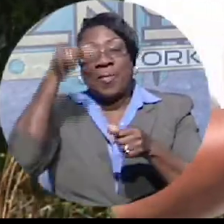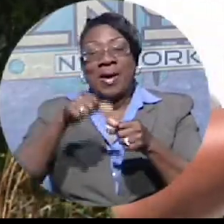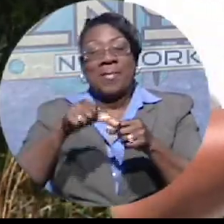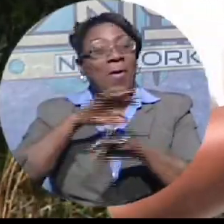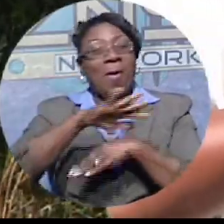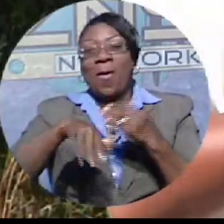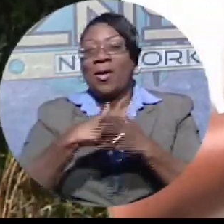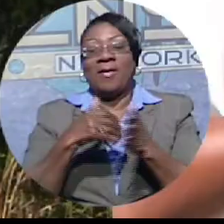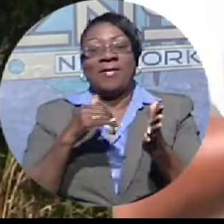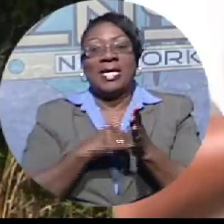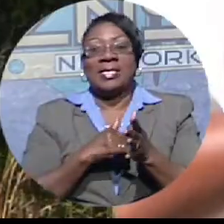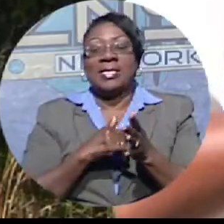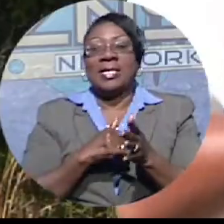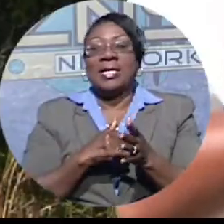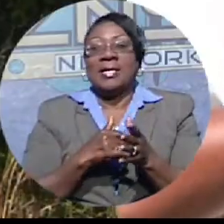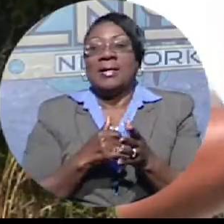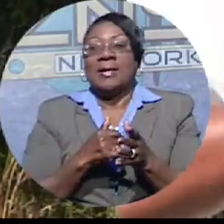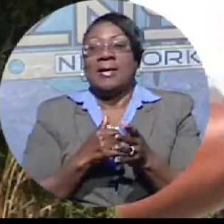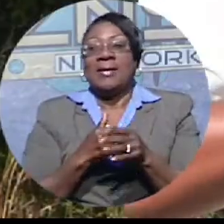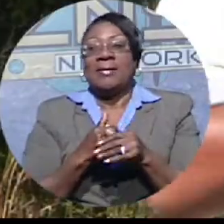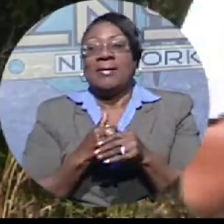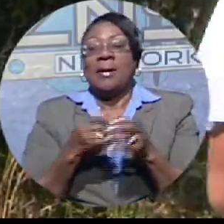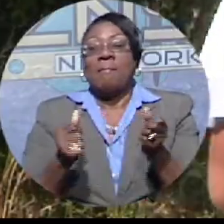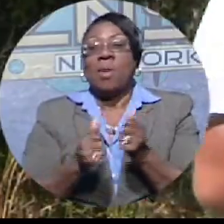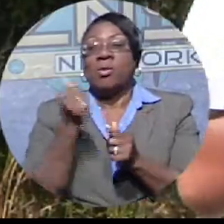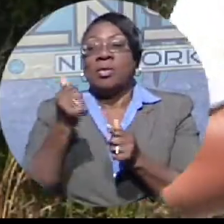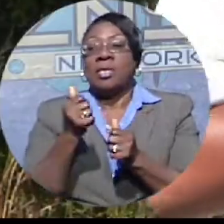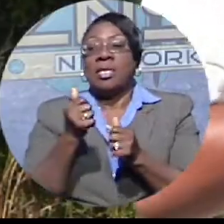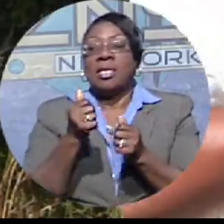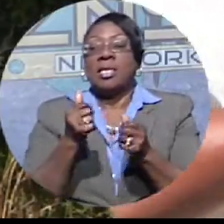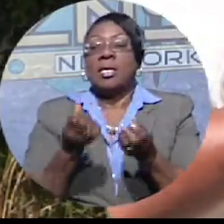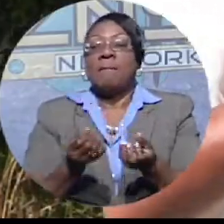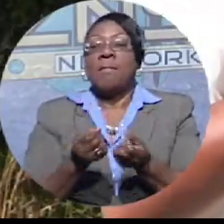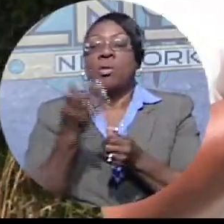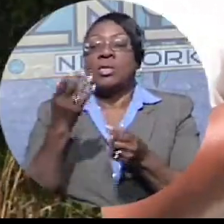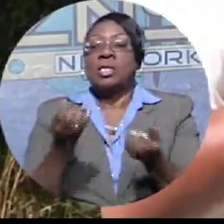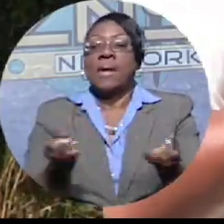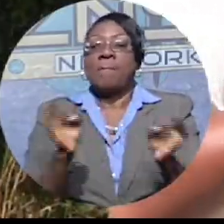it was a couple weeks back, but mostly the most important stuff I talked about.